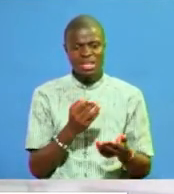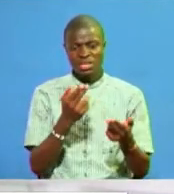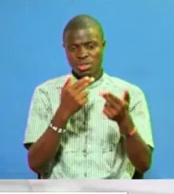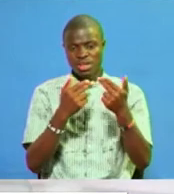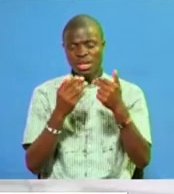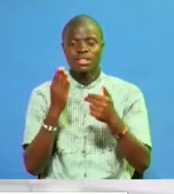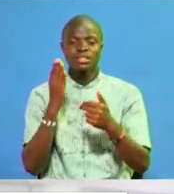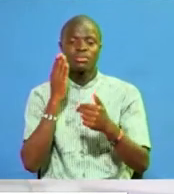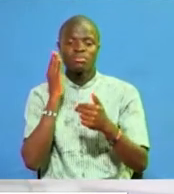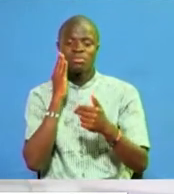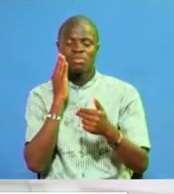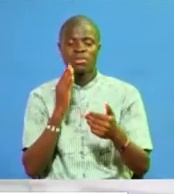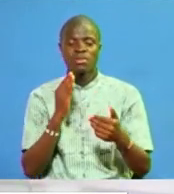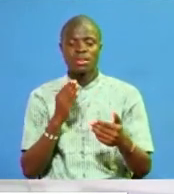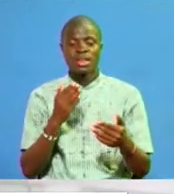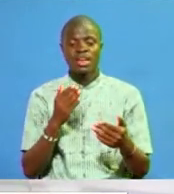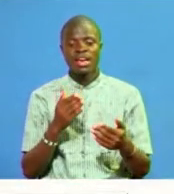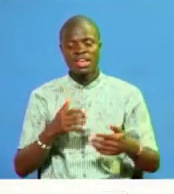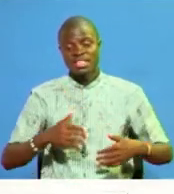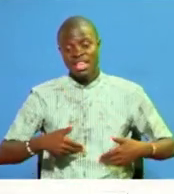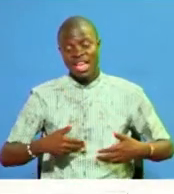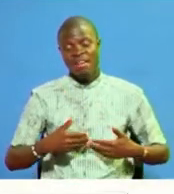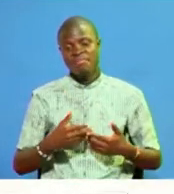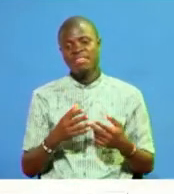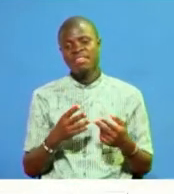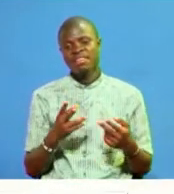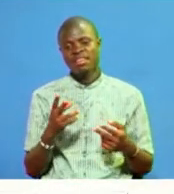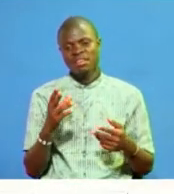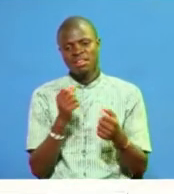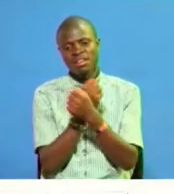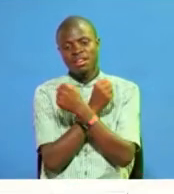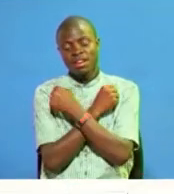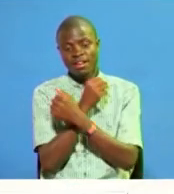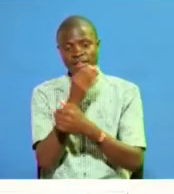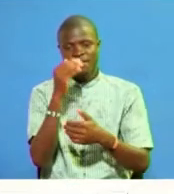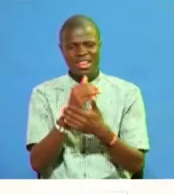News. Happy Valentine's. So my name is Anne Odida. I'm in